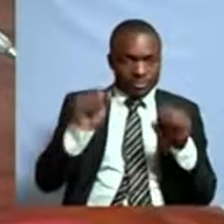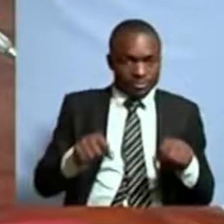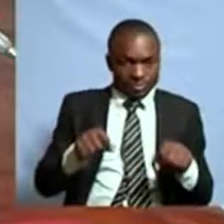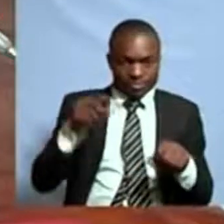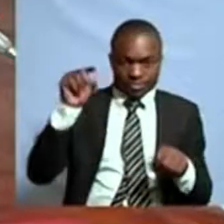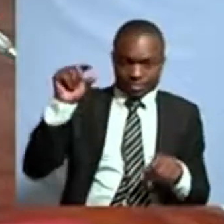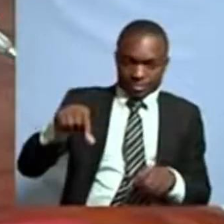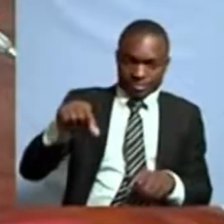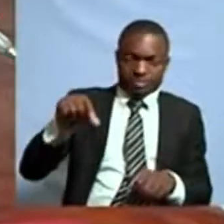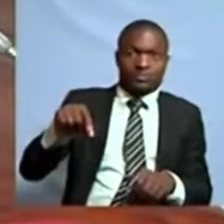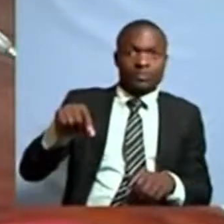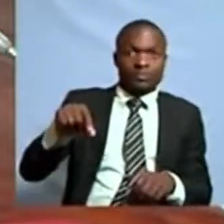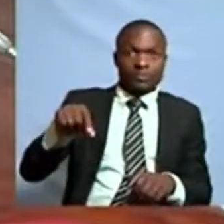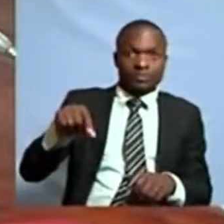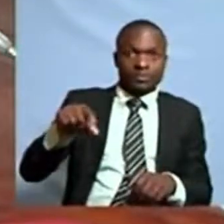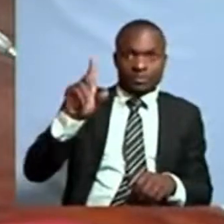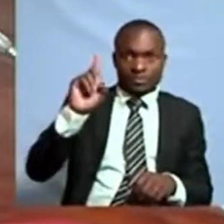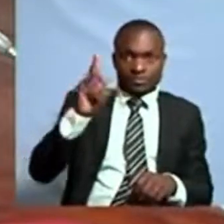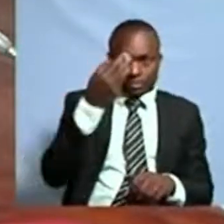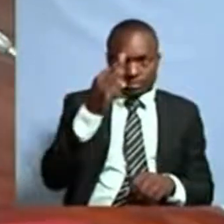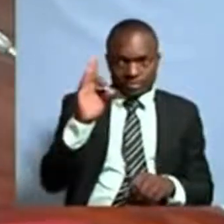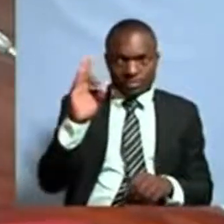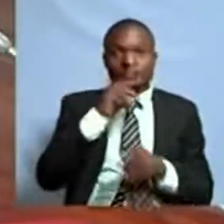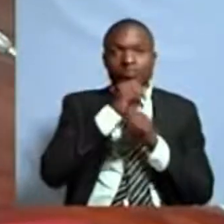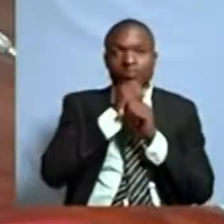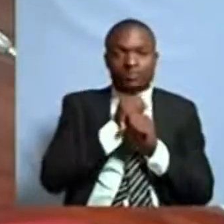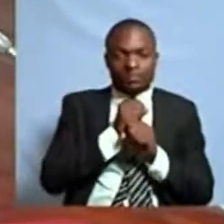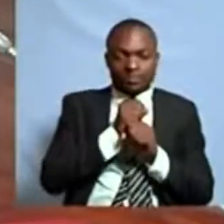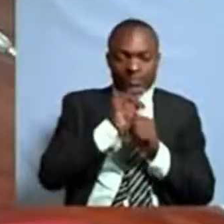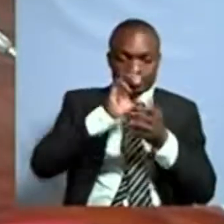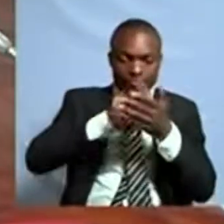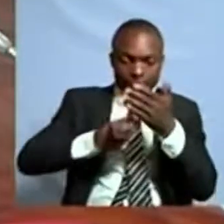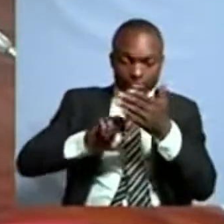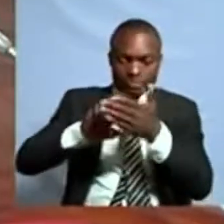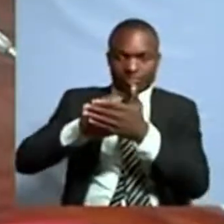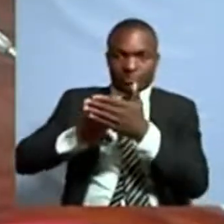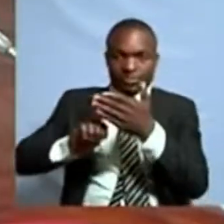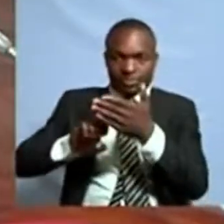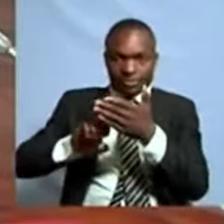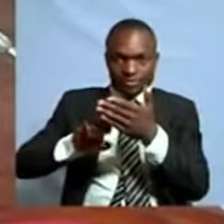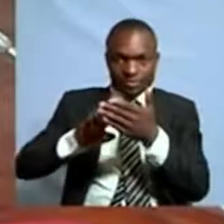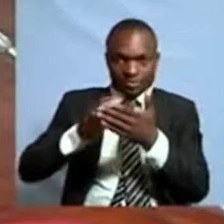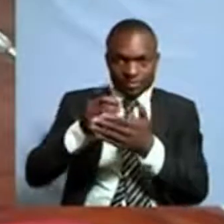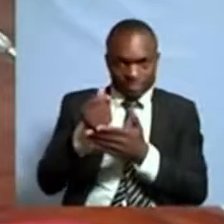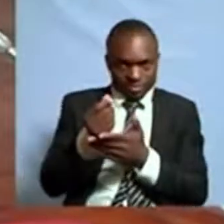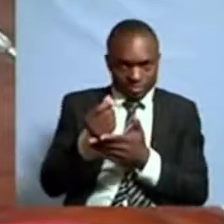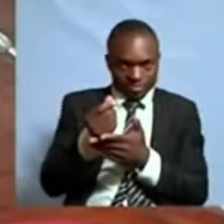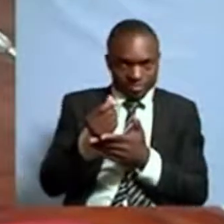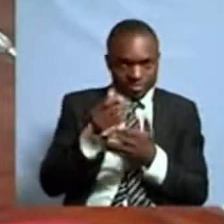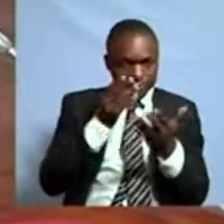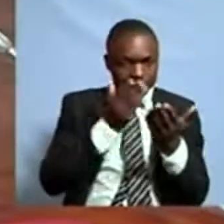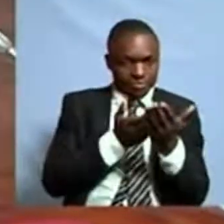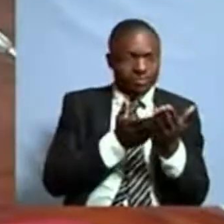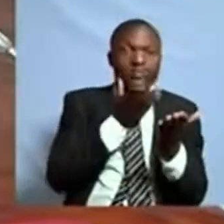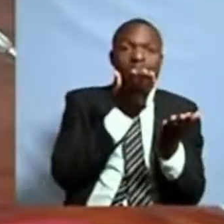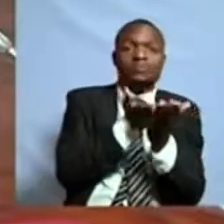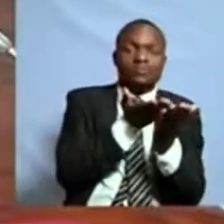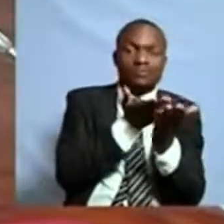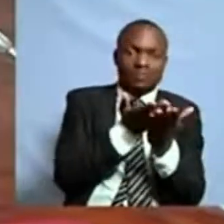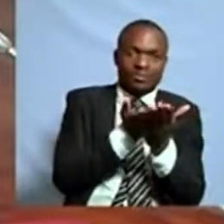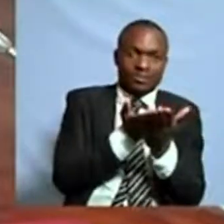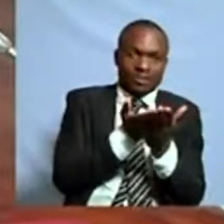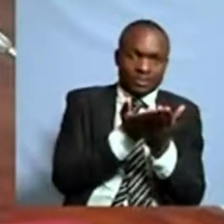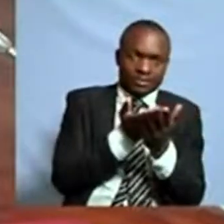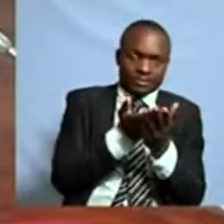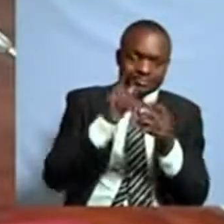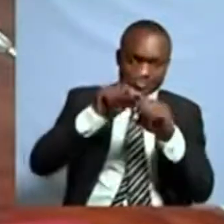a one-off age withdrawal. This proposal, Chair, is based on the